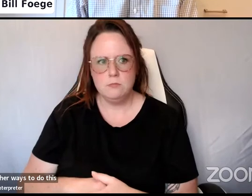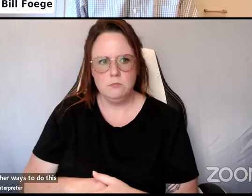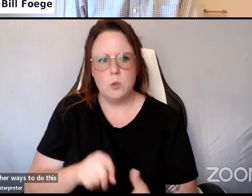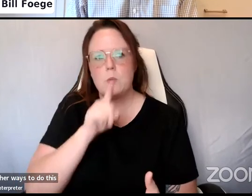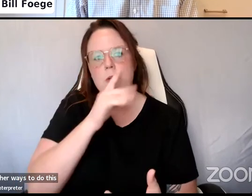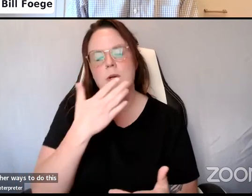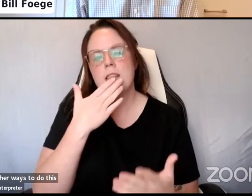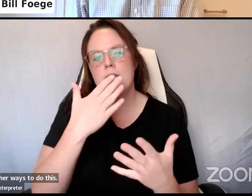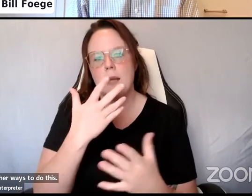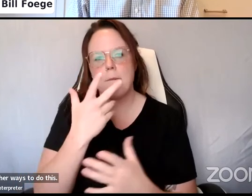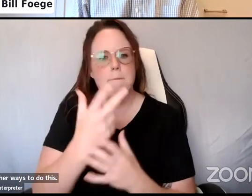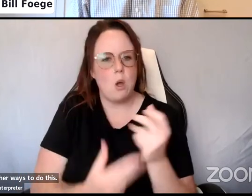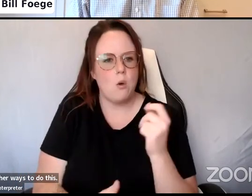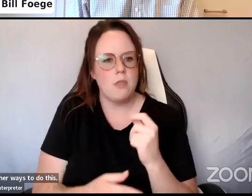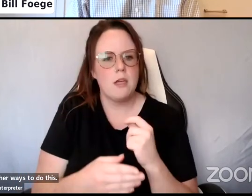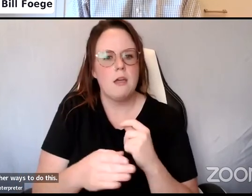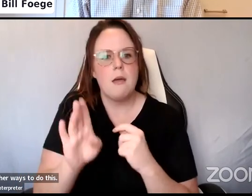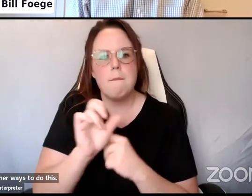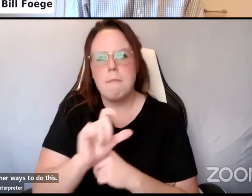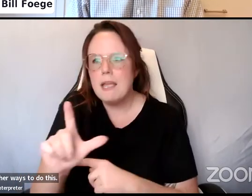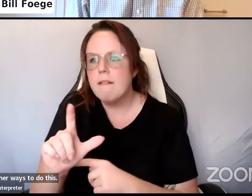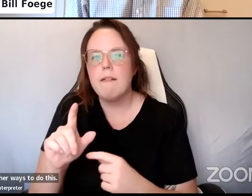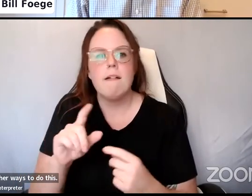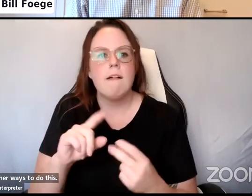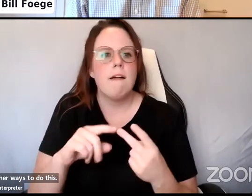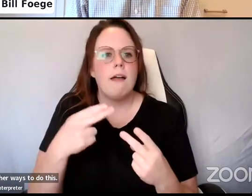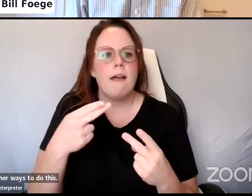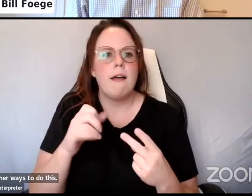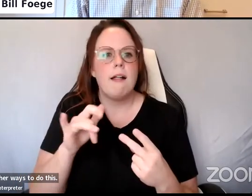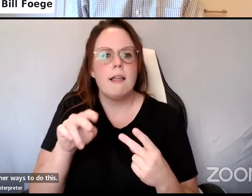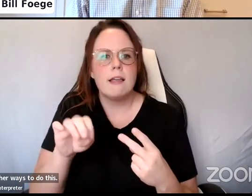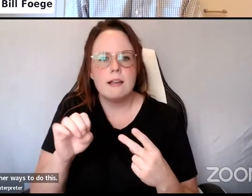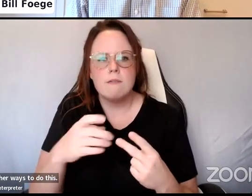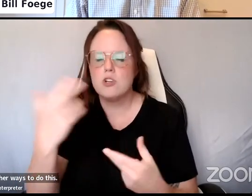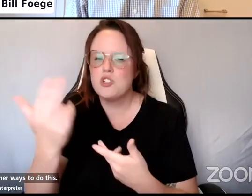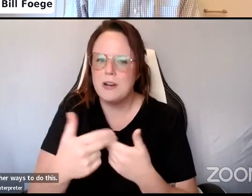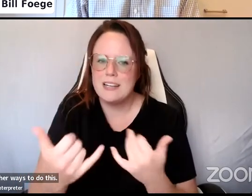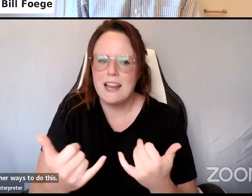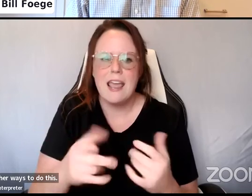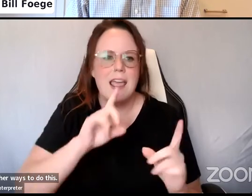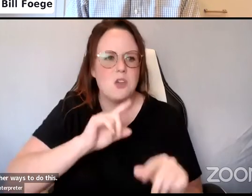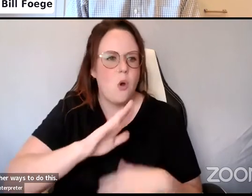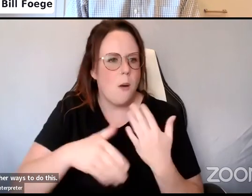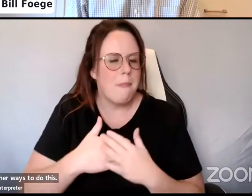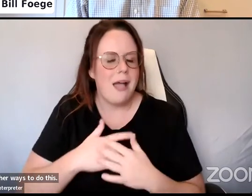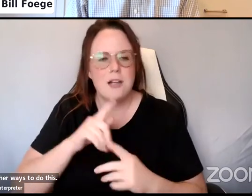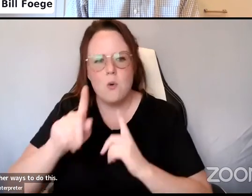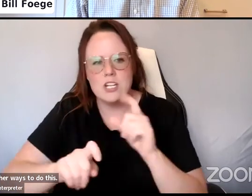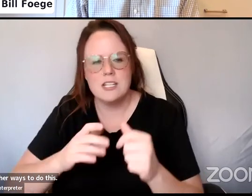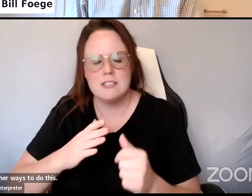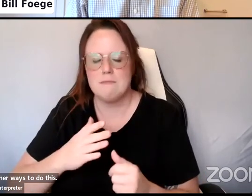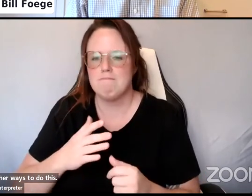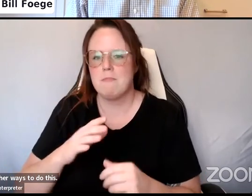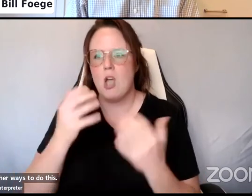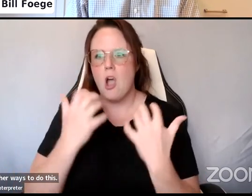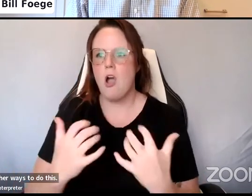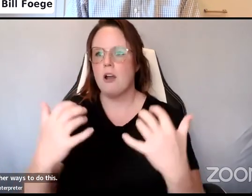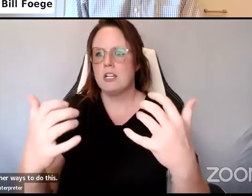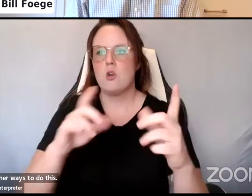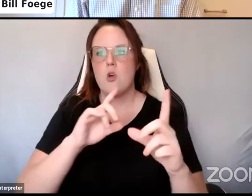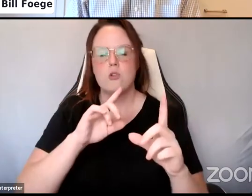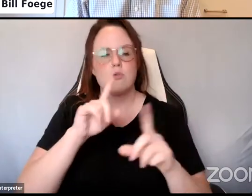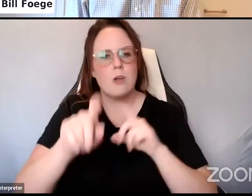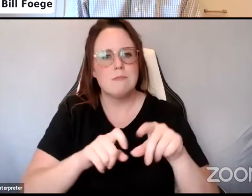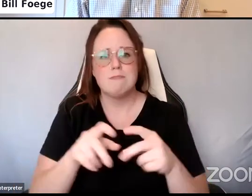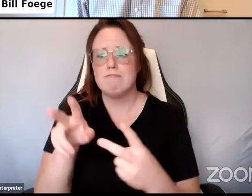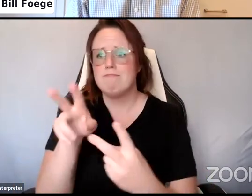to thank both of you Bill and Helene uh for joining us today and for answering all of my questions the audience's questions um between the